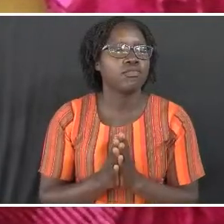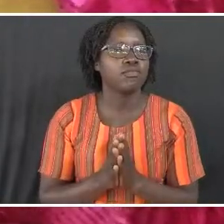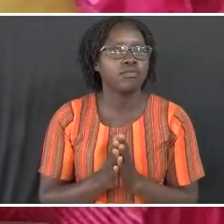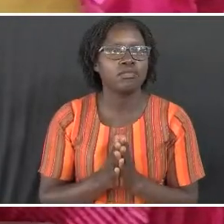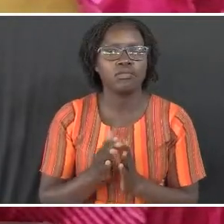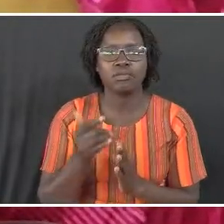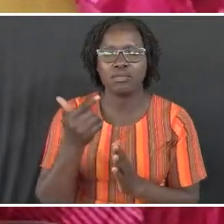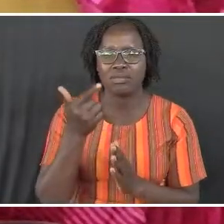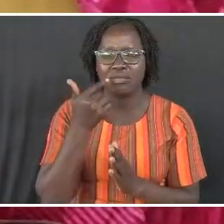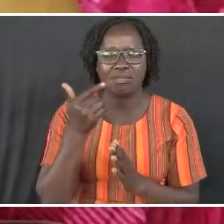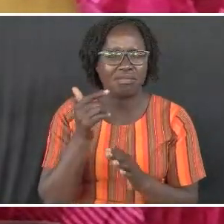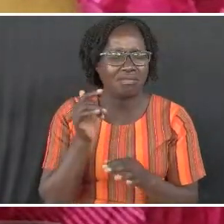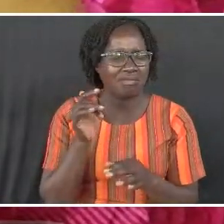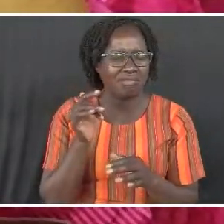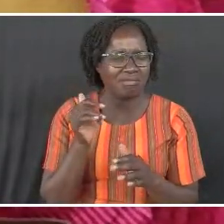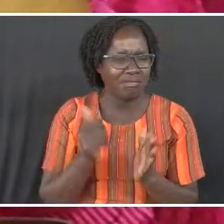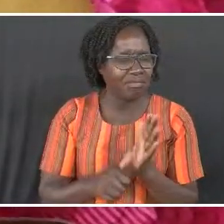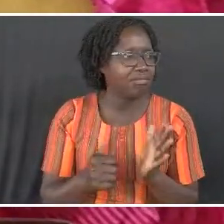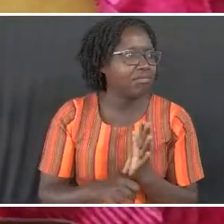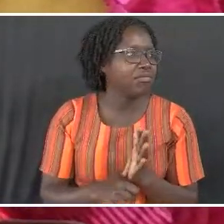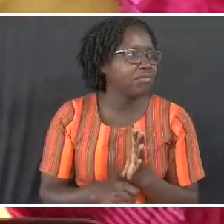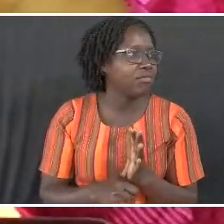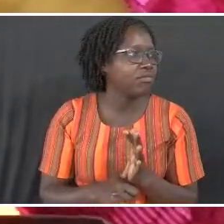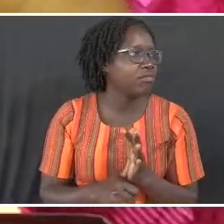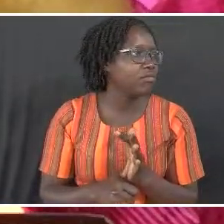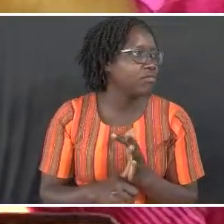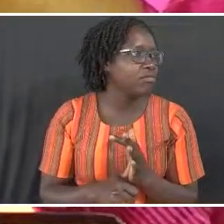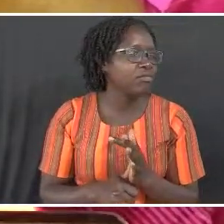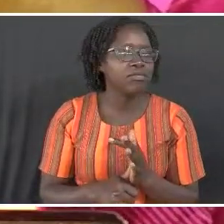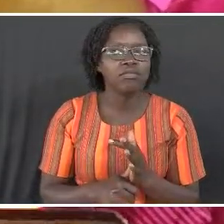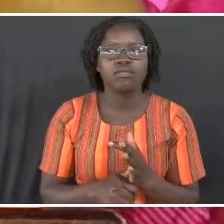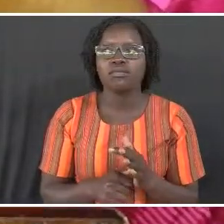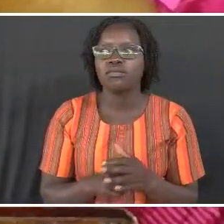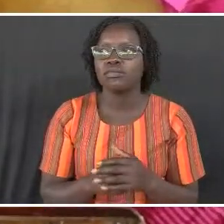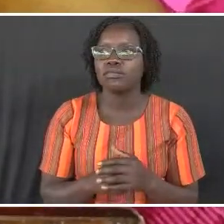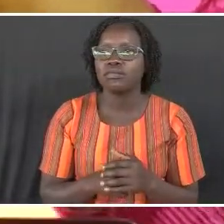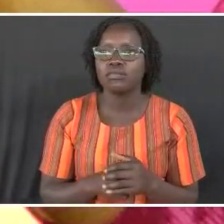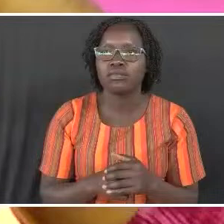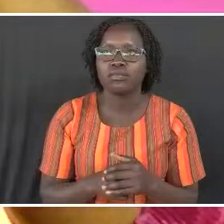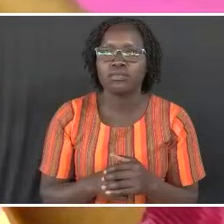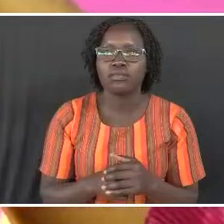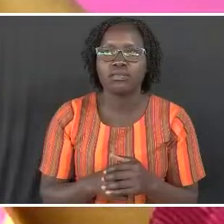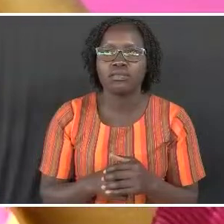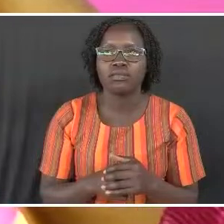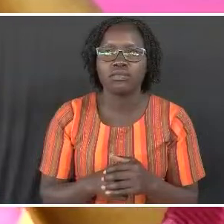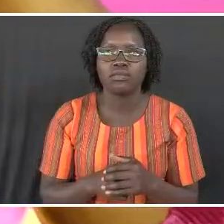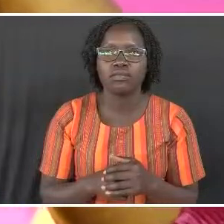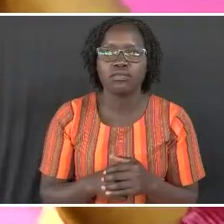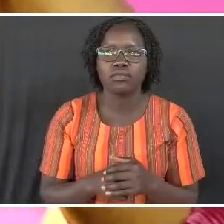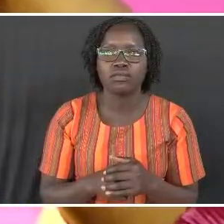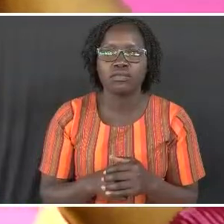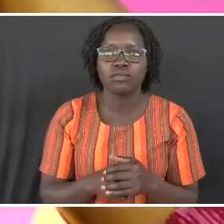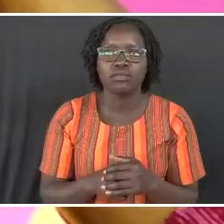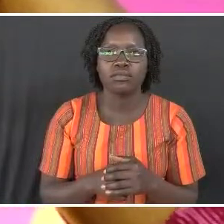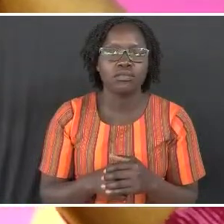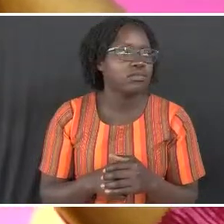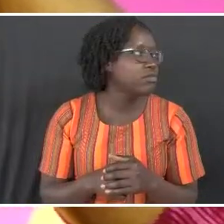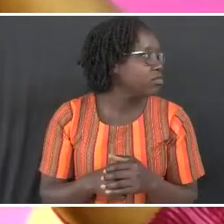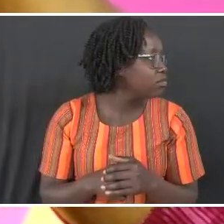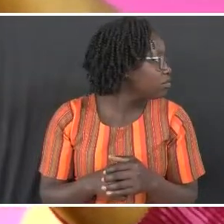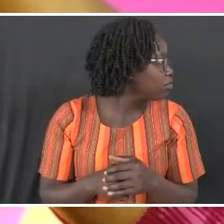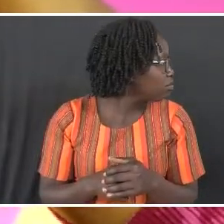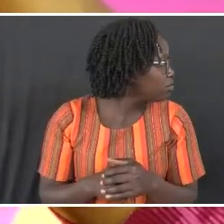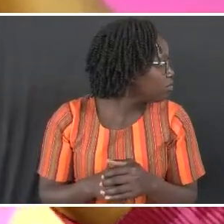recession. For those their gums are a bit, they have receded. Ni kama